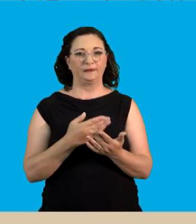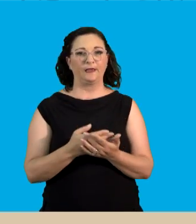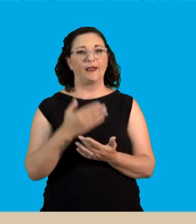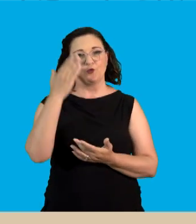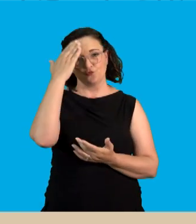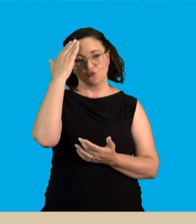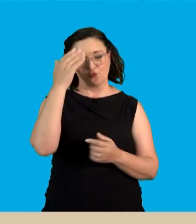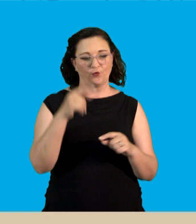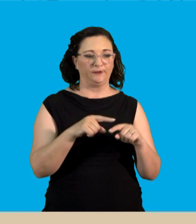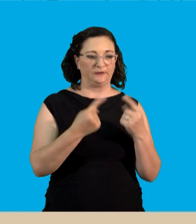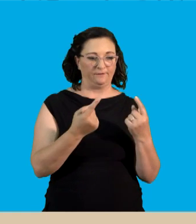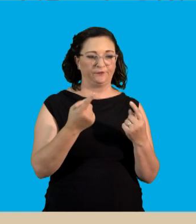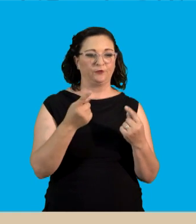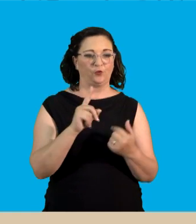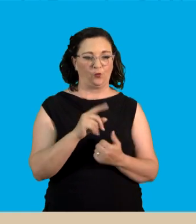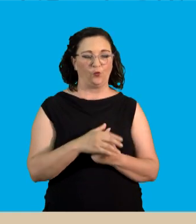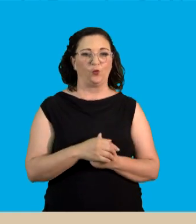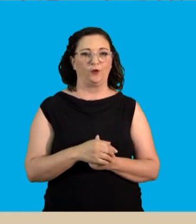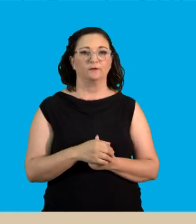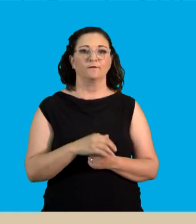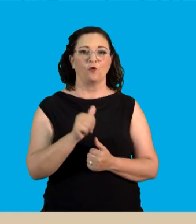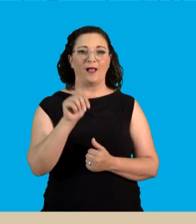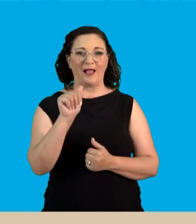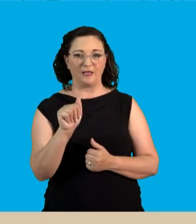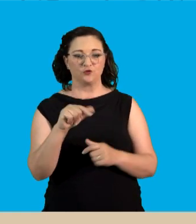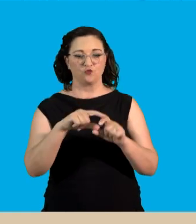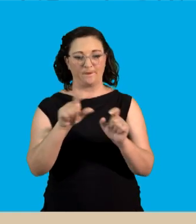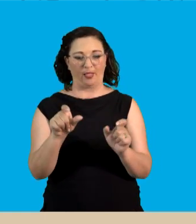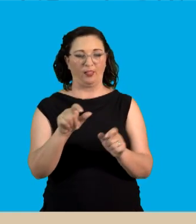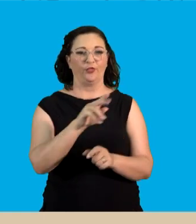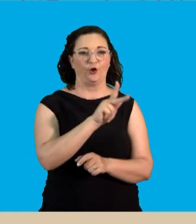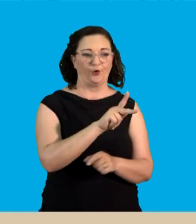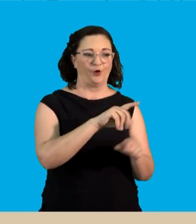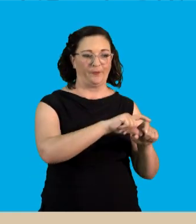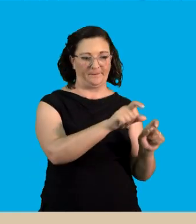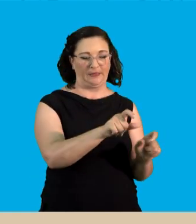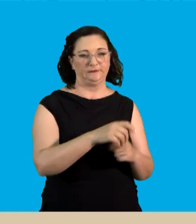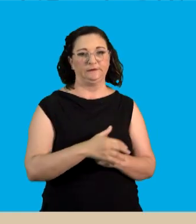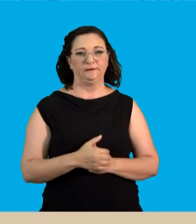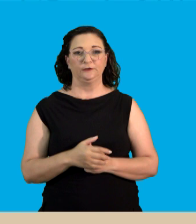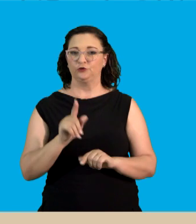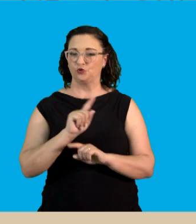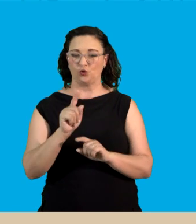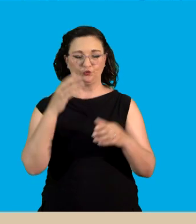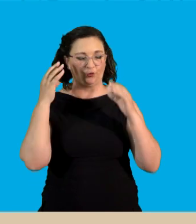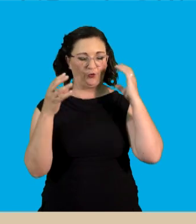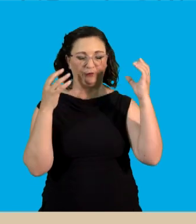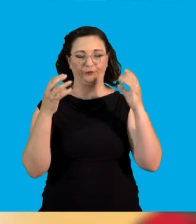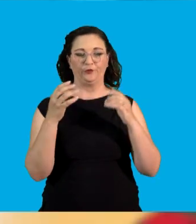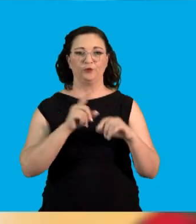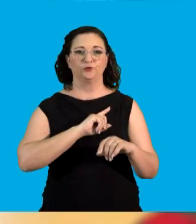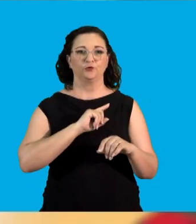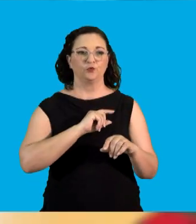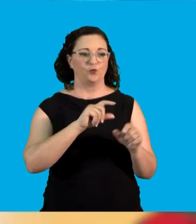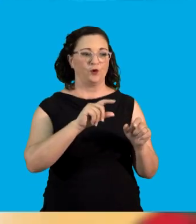difference between the asteroid belt and the Kuiper belt. I hope you're not going to confuse the two. Remember,